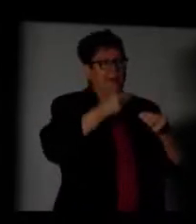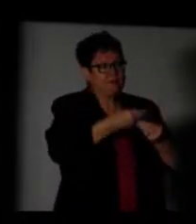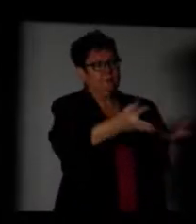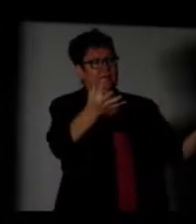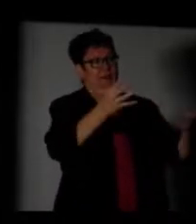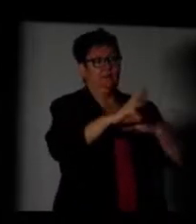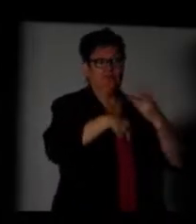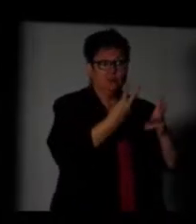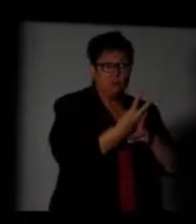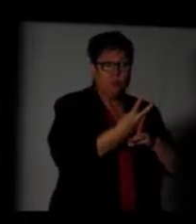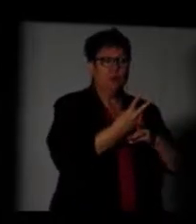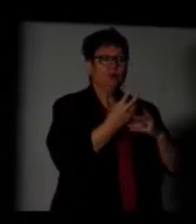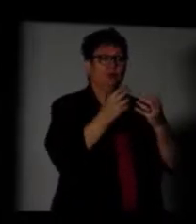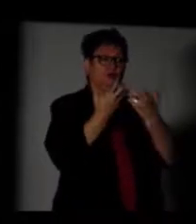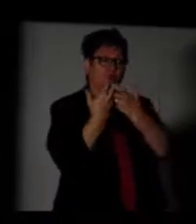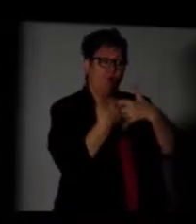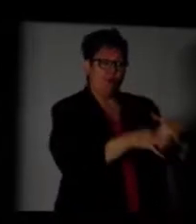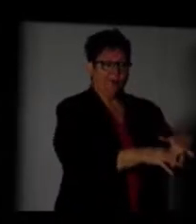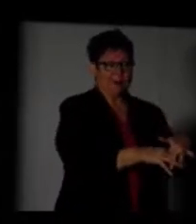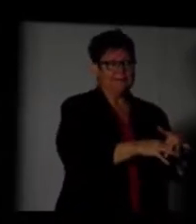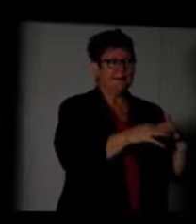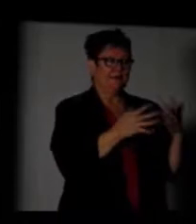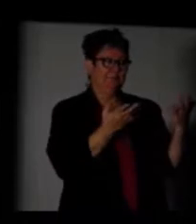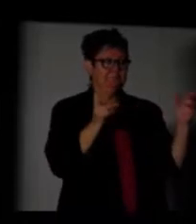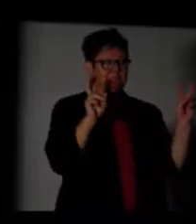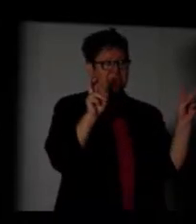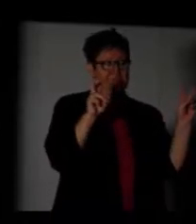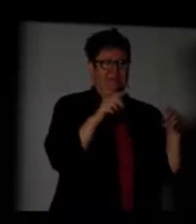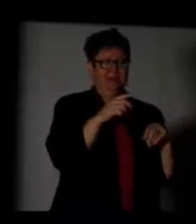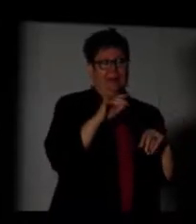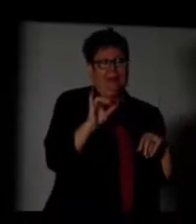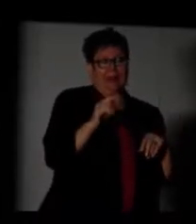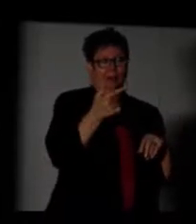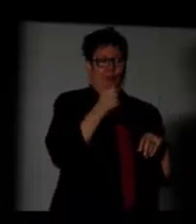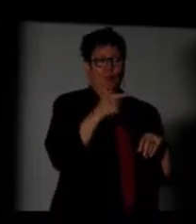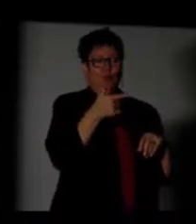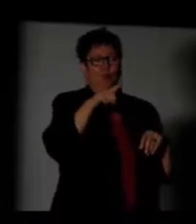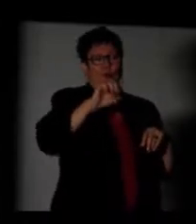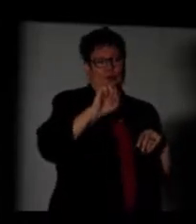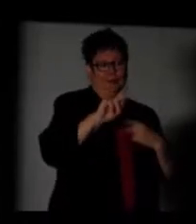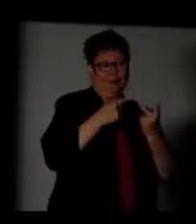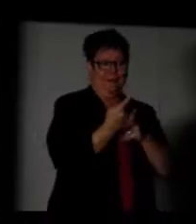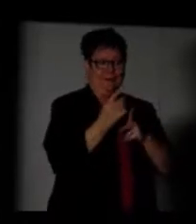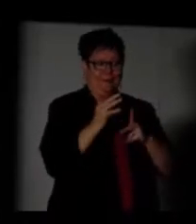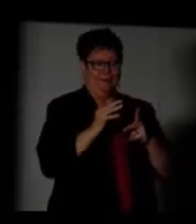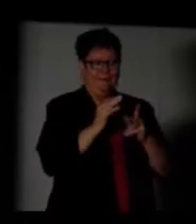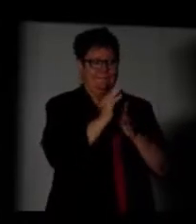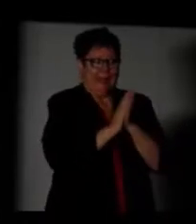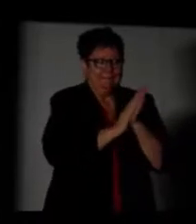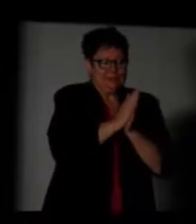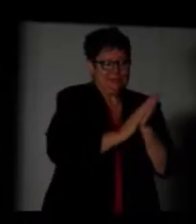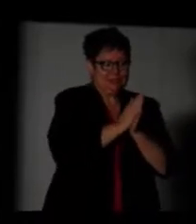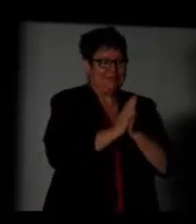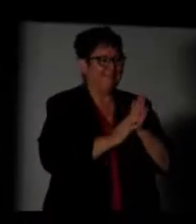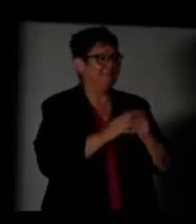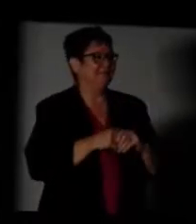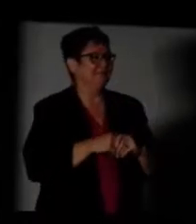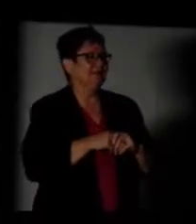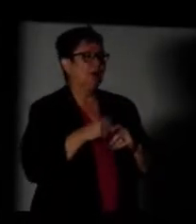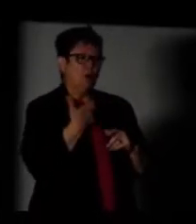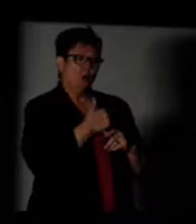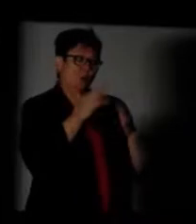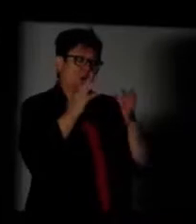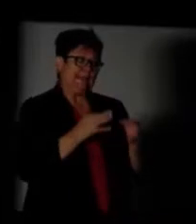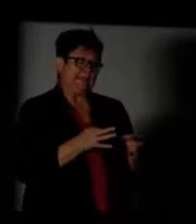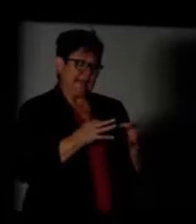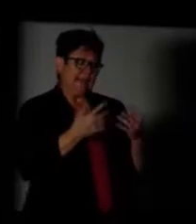it and so on. A very Google-esque type ambition, you can see here. And we decided that we were going to try to do